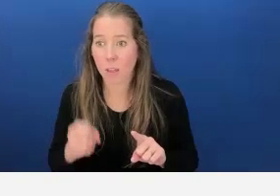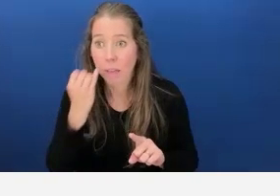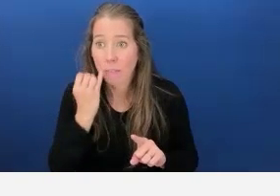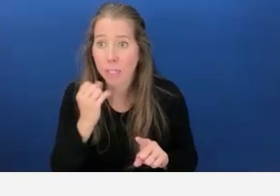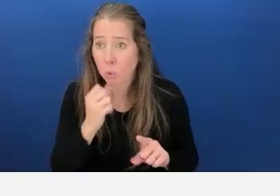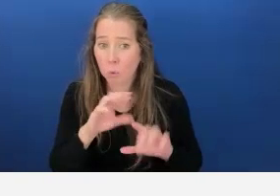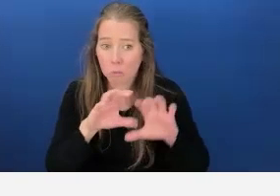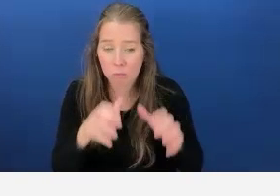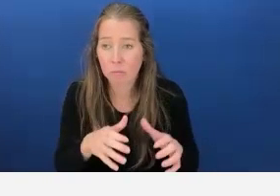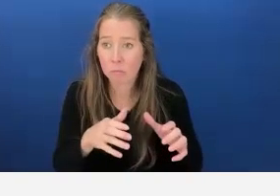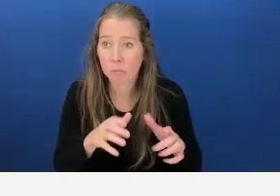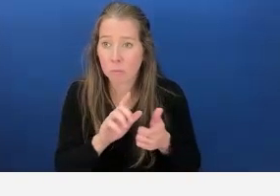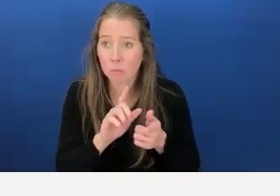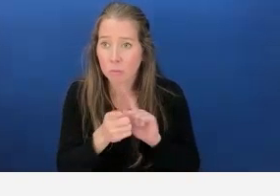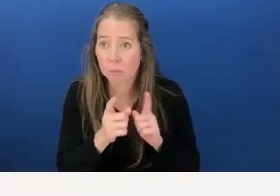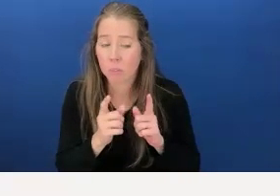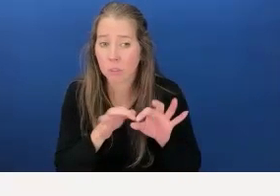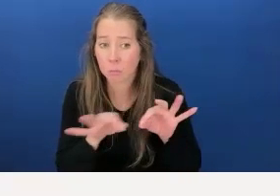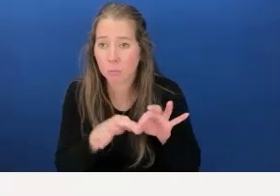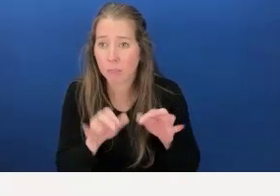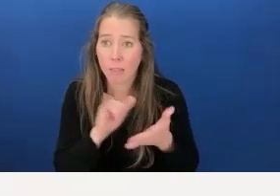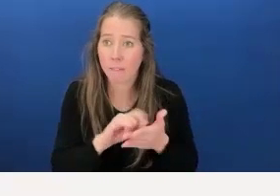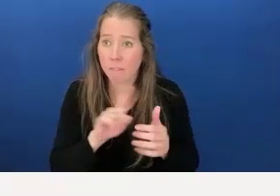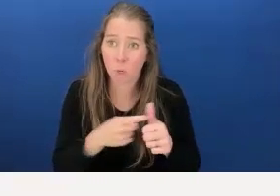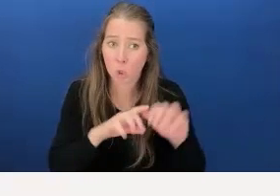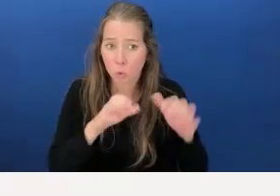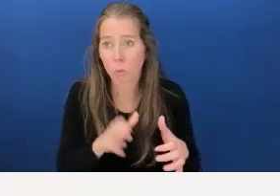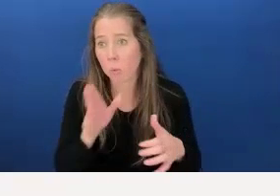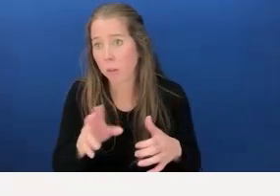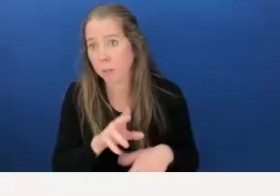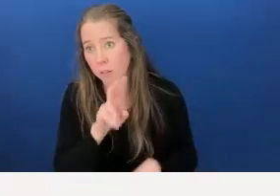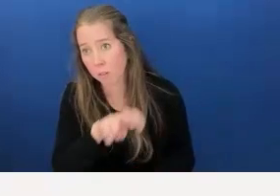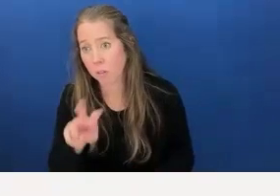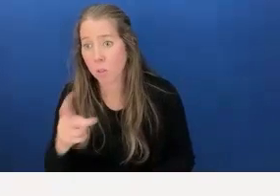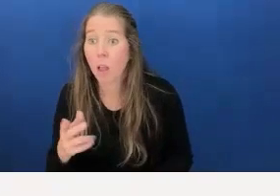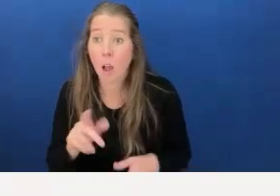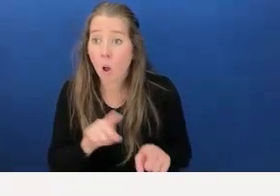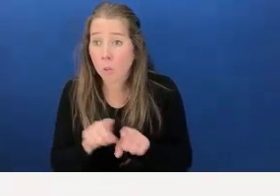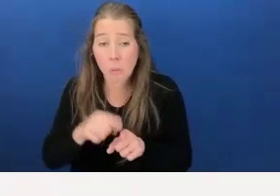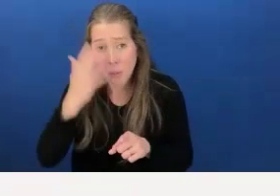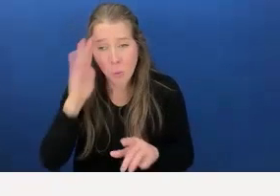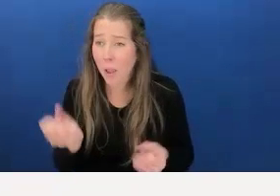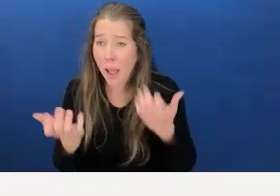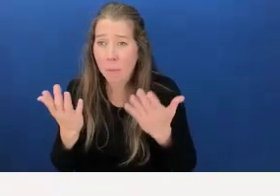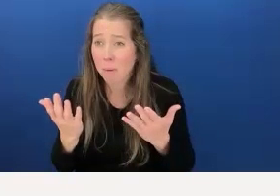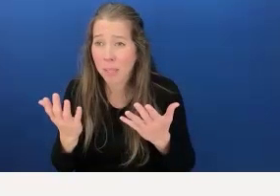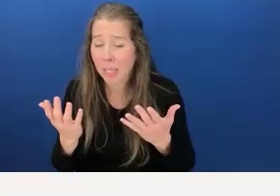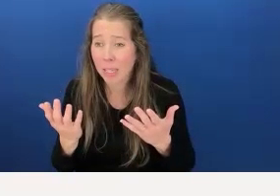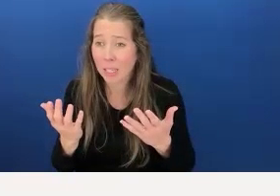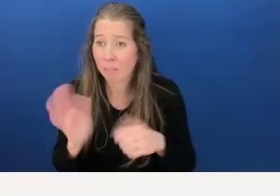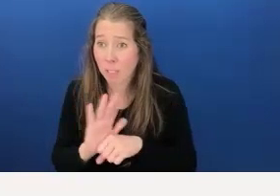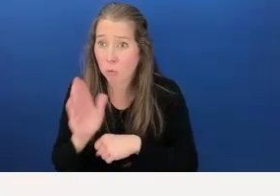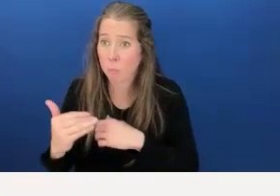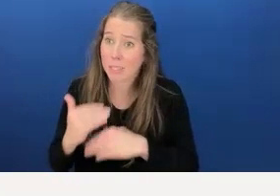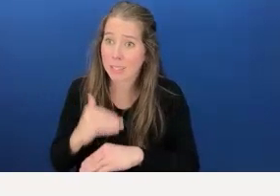next batch. I also don't know how much are going to be submitted by faculty. We thought about,